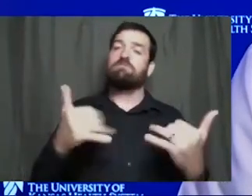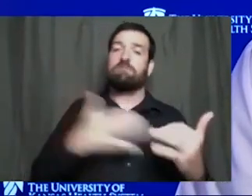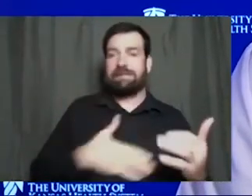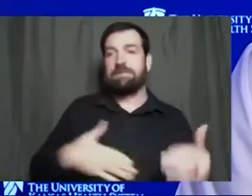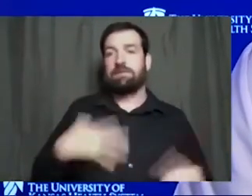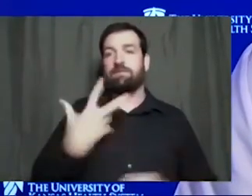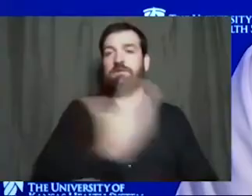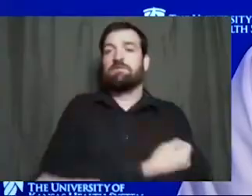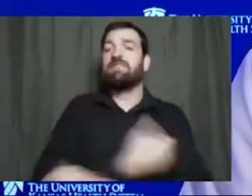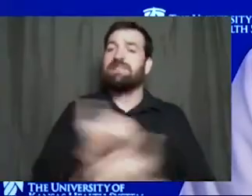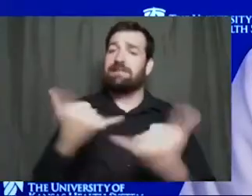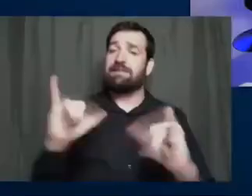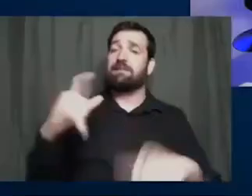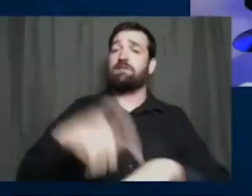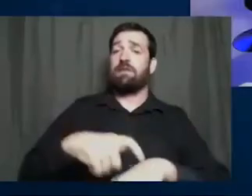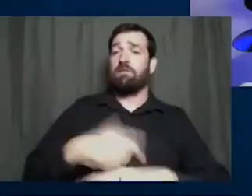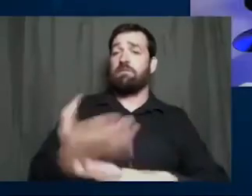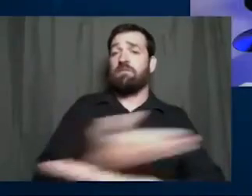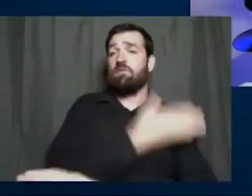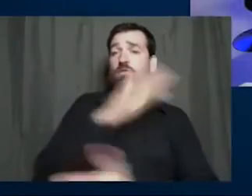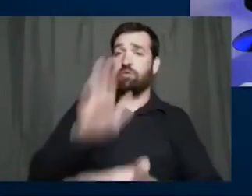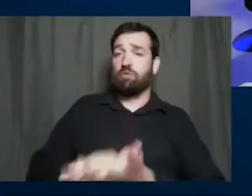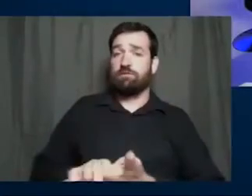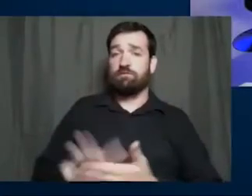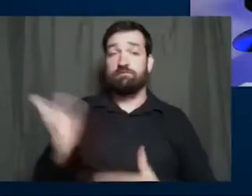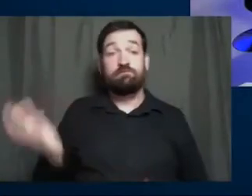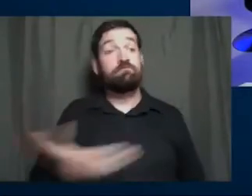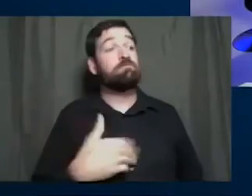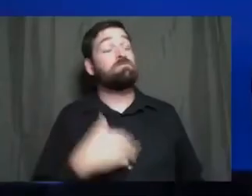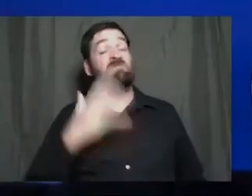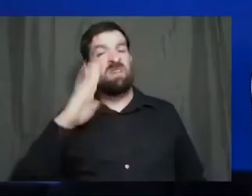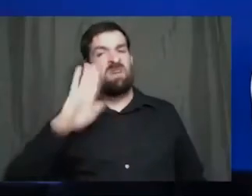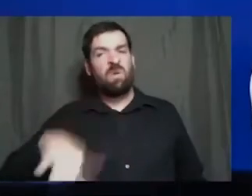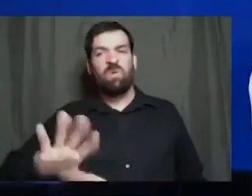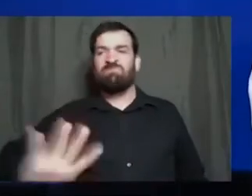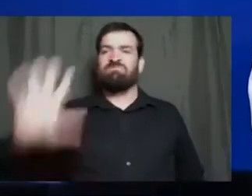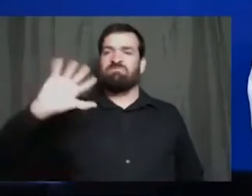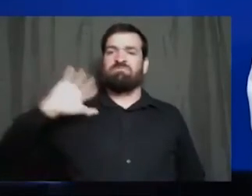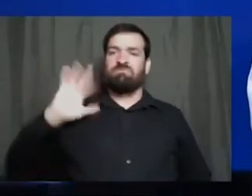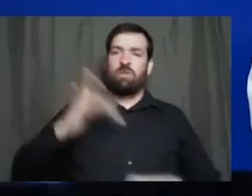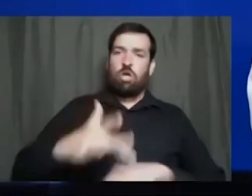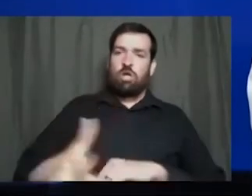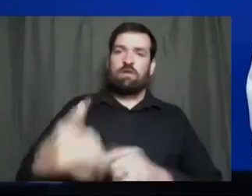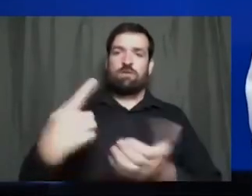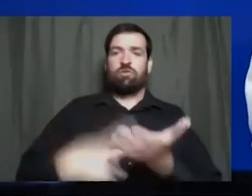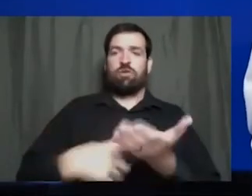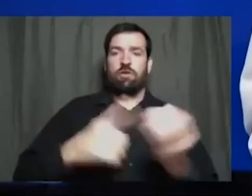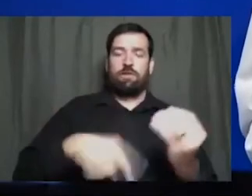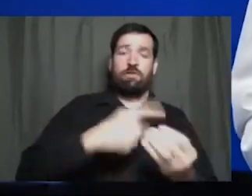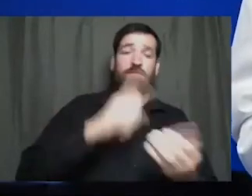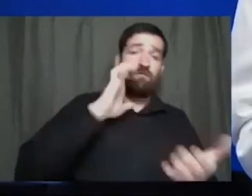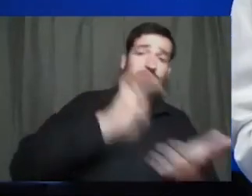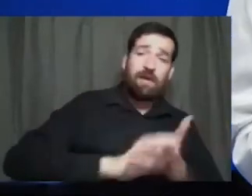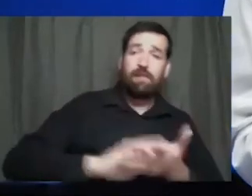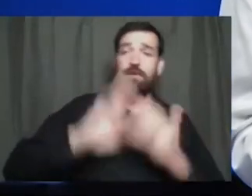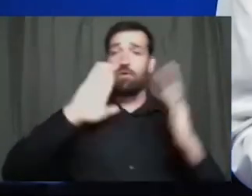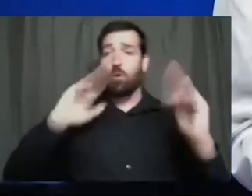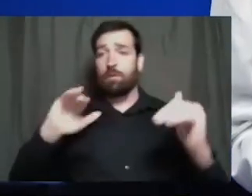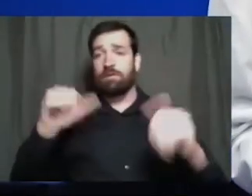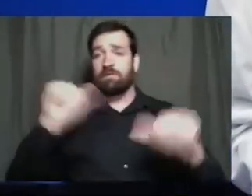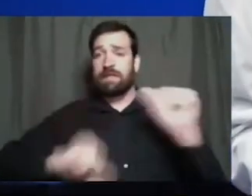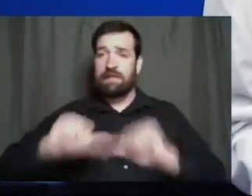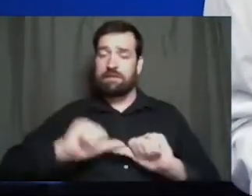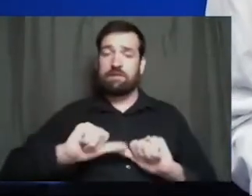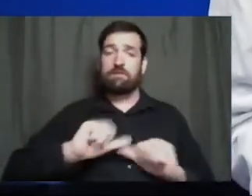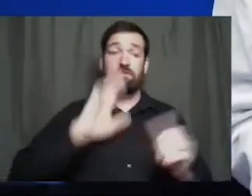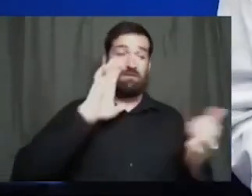starts. Back to you. You know, early on in this pandemic, we talked about the intersection of faith, hope, and science. Faith in each other that we will make the right